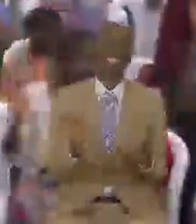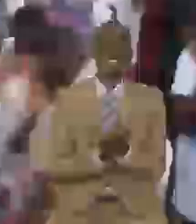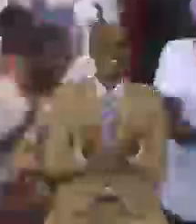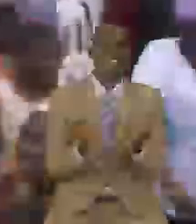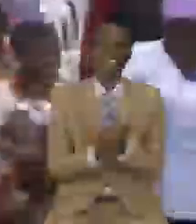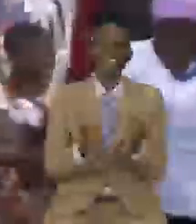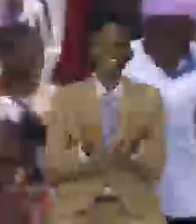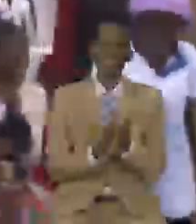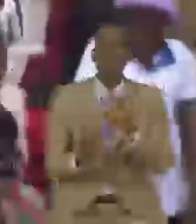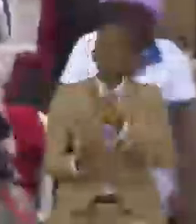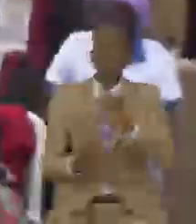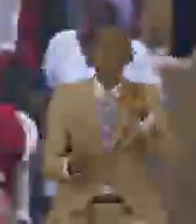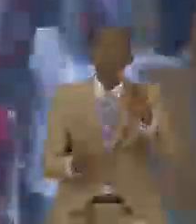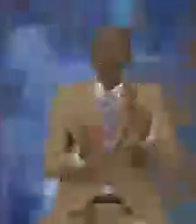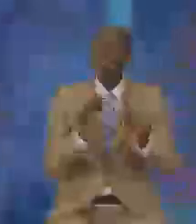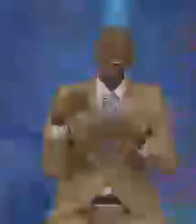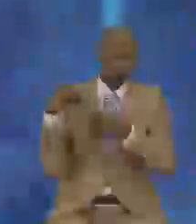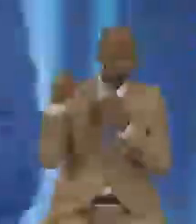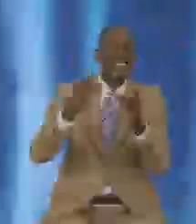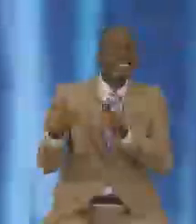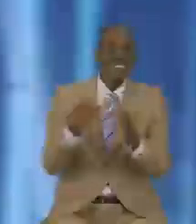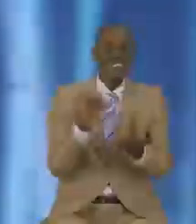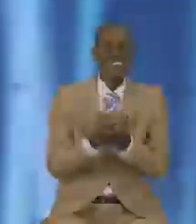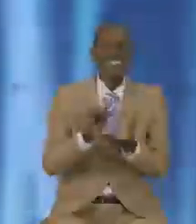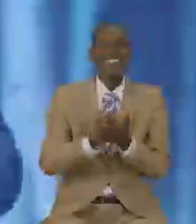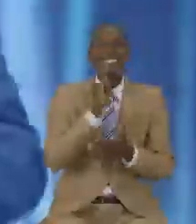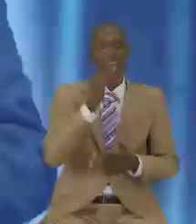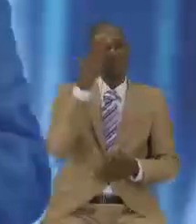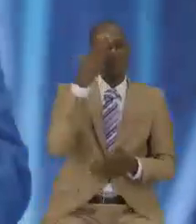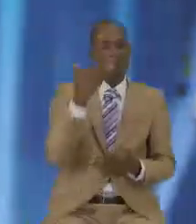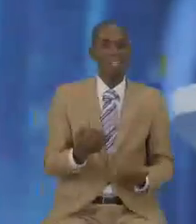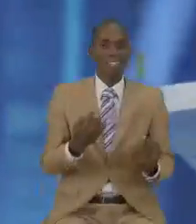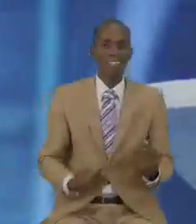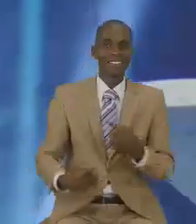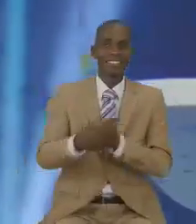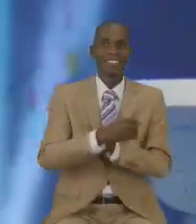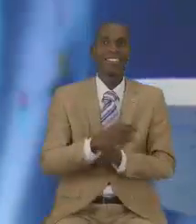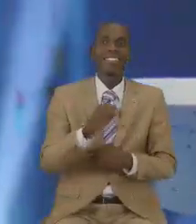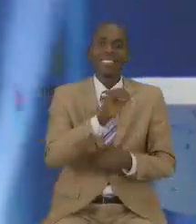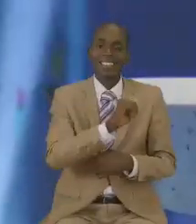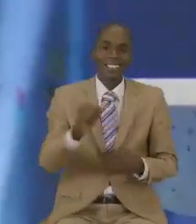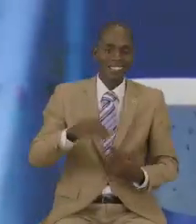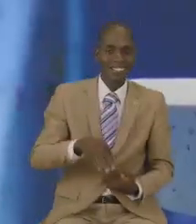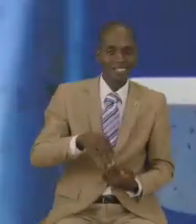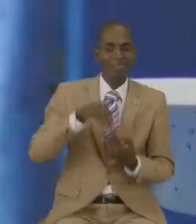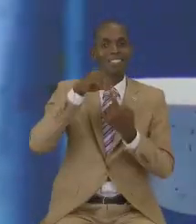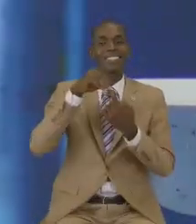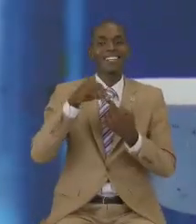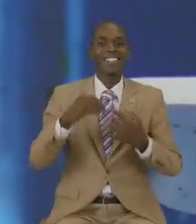Nobody ever did that. That's why today is special